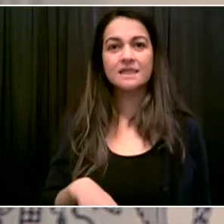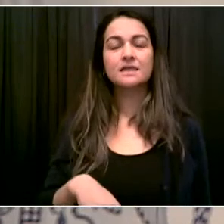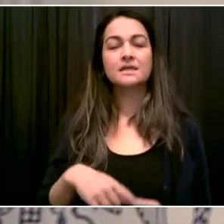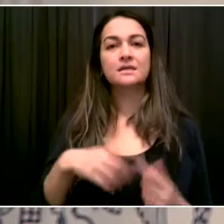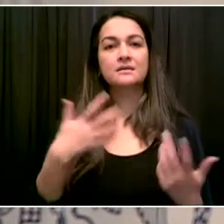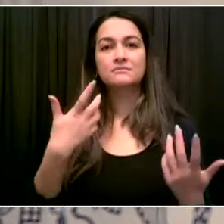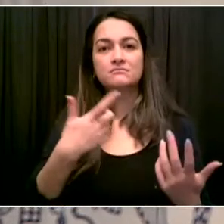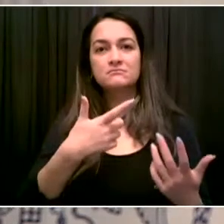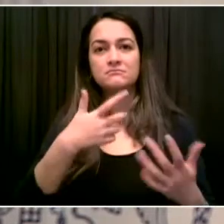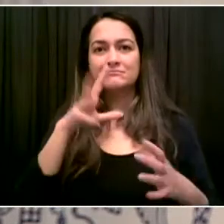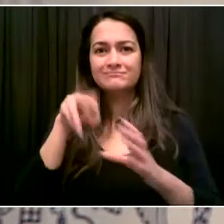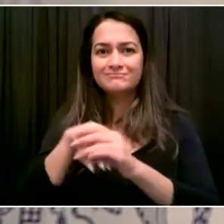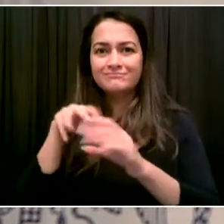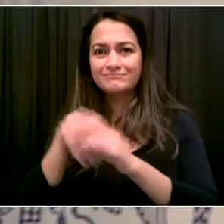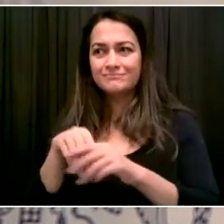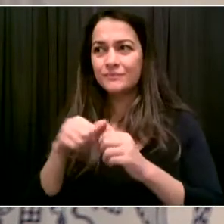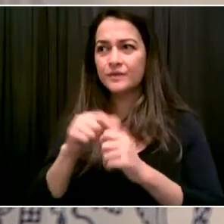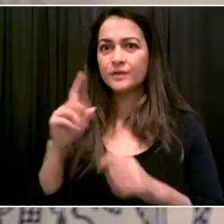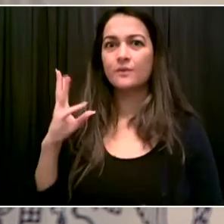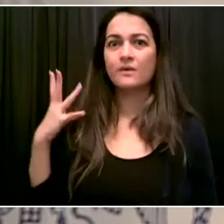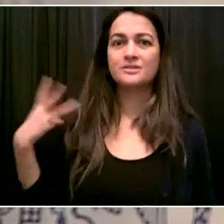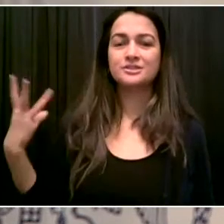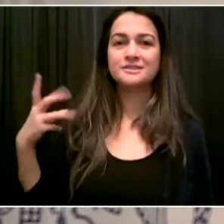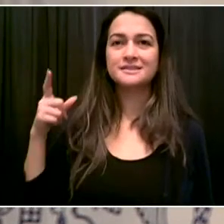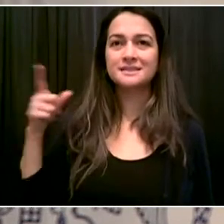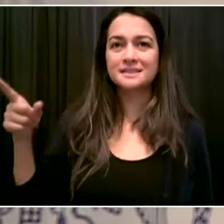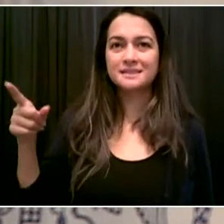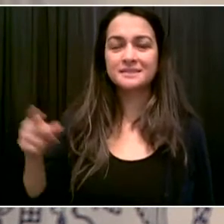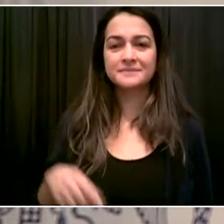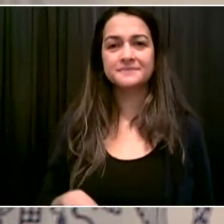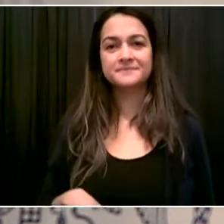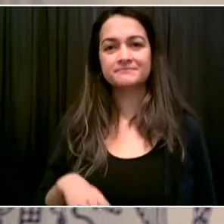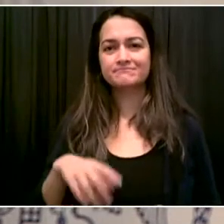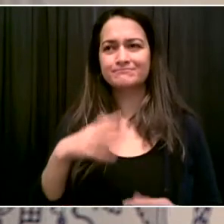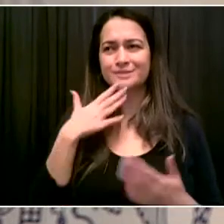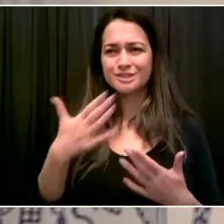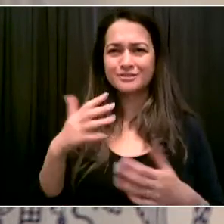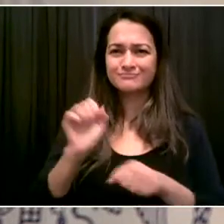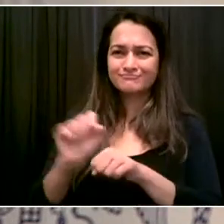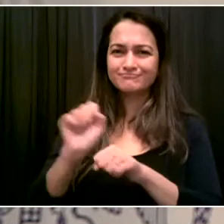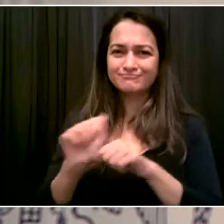different parts of our congressional delegation working in unison.